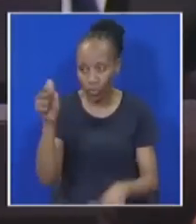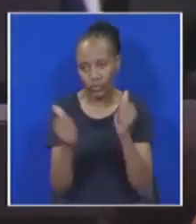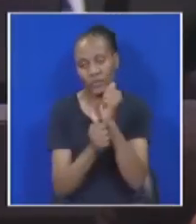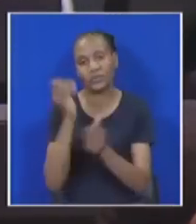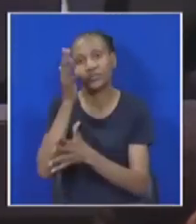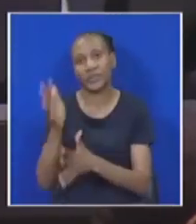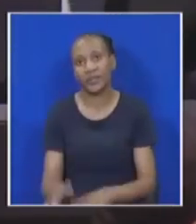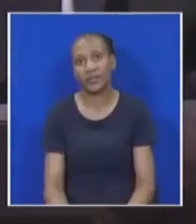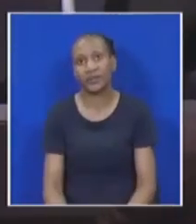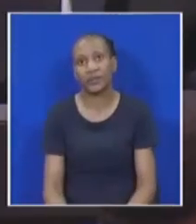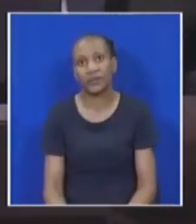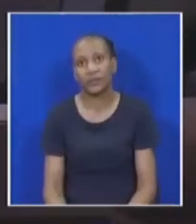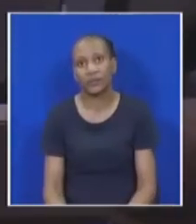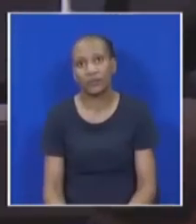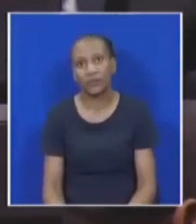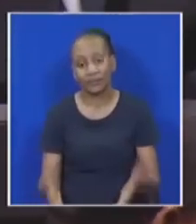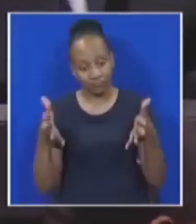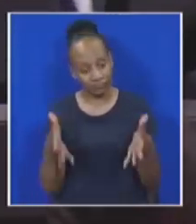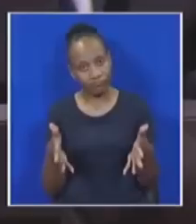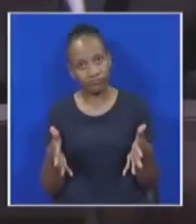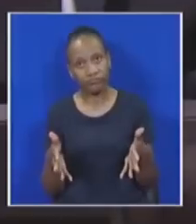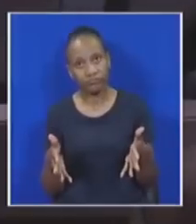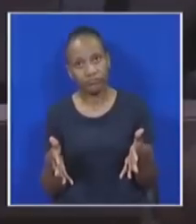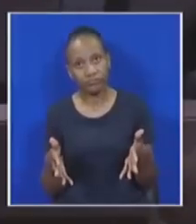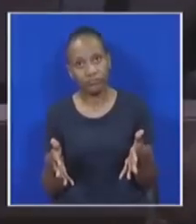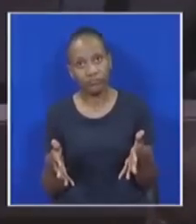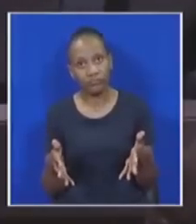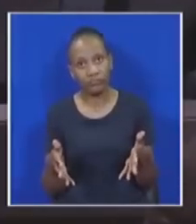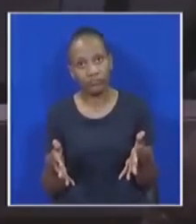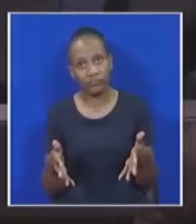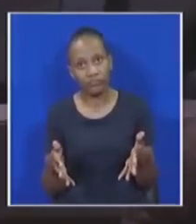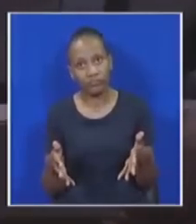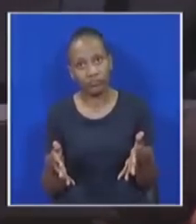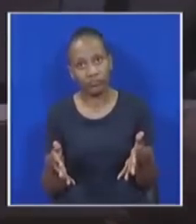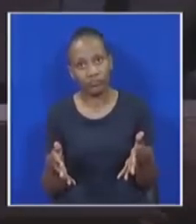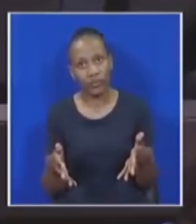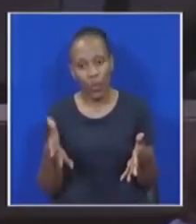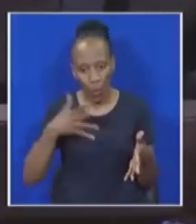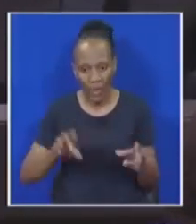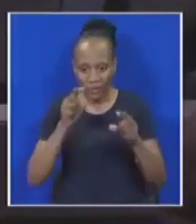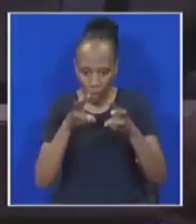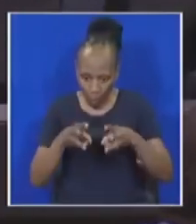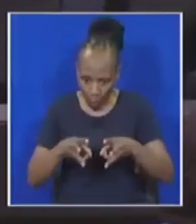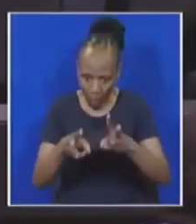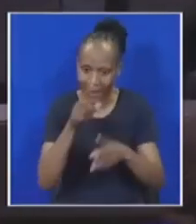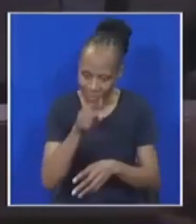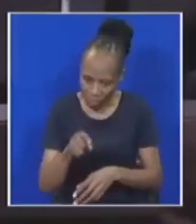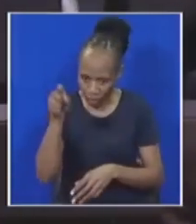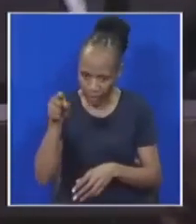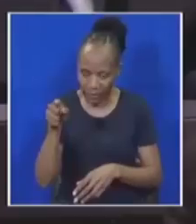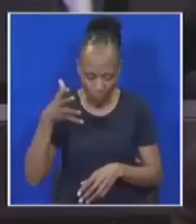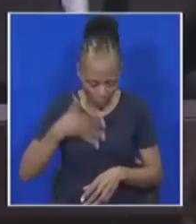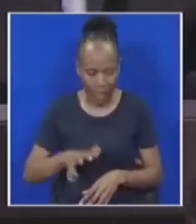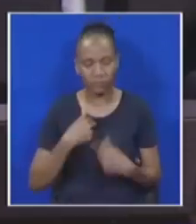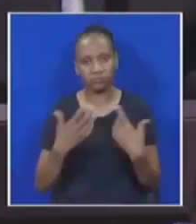Speaker. Okay, and we therefore have got to follow that which is correct. If you follow that route,